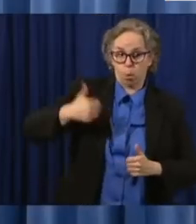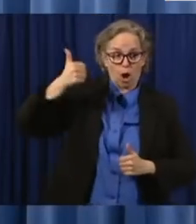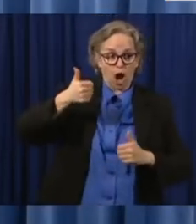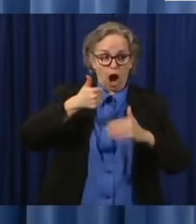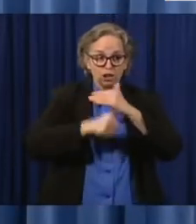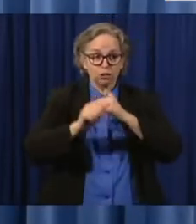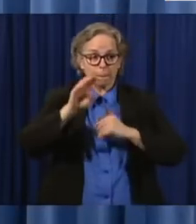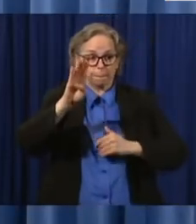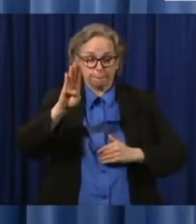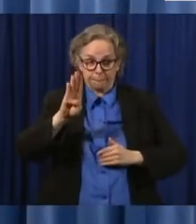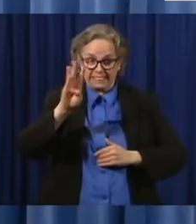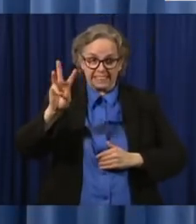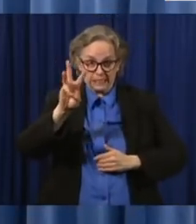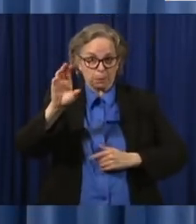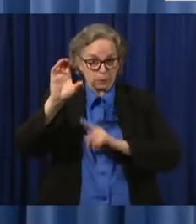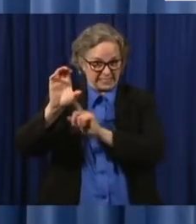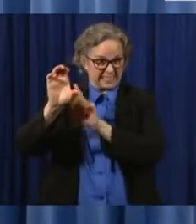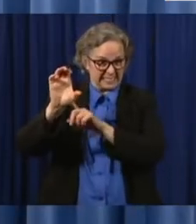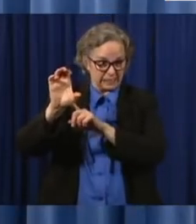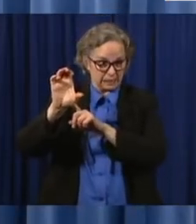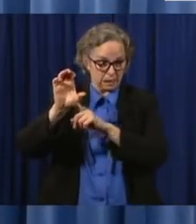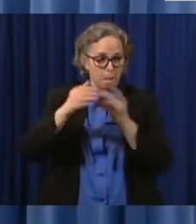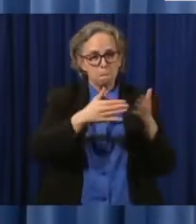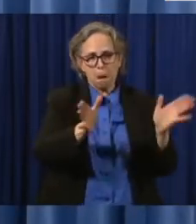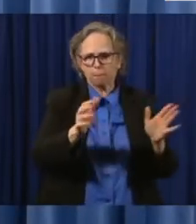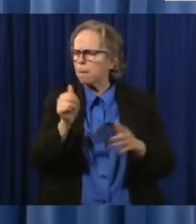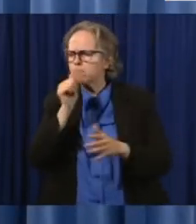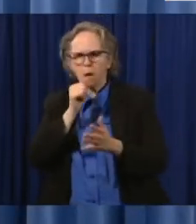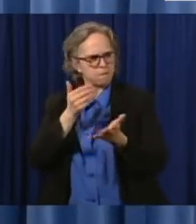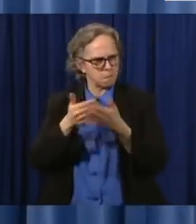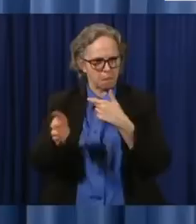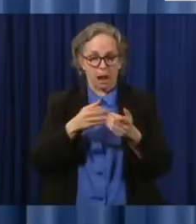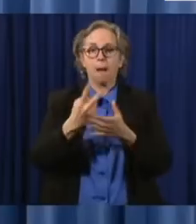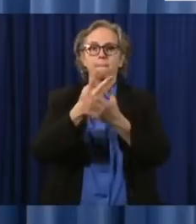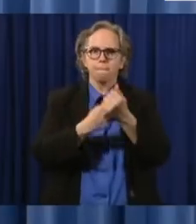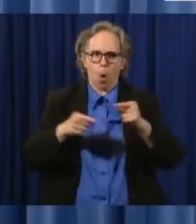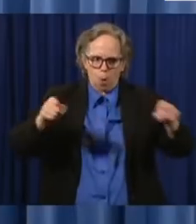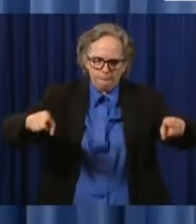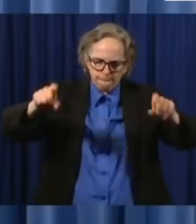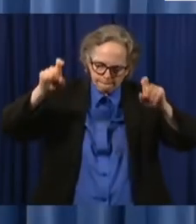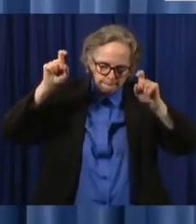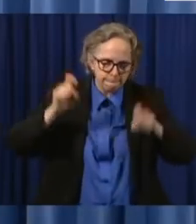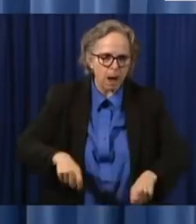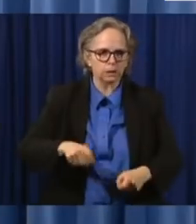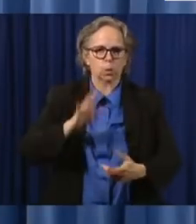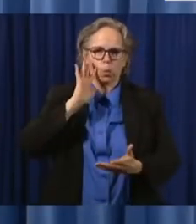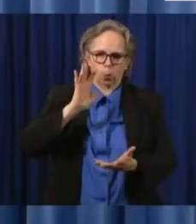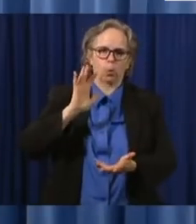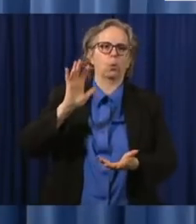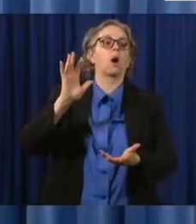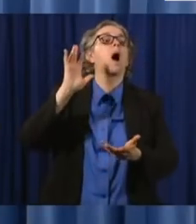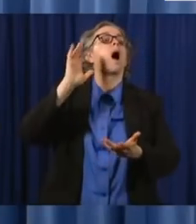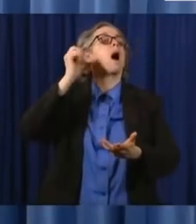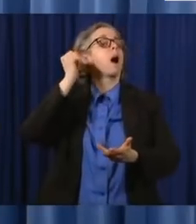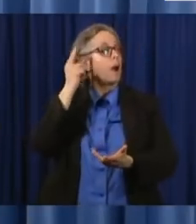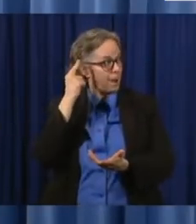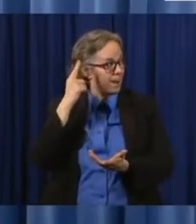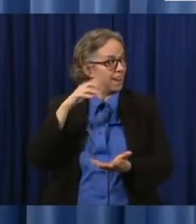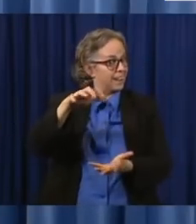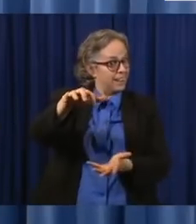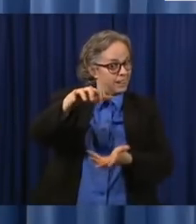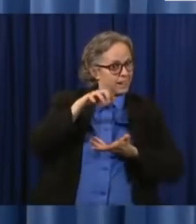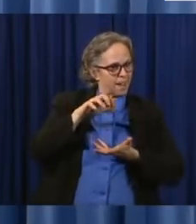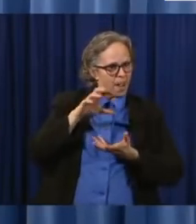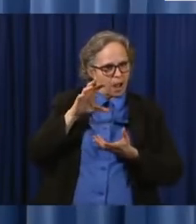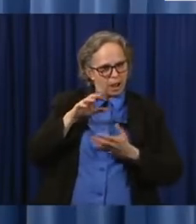private employers that participate in the state insurance fund, will receive a package from BWC containing at least 50 face coverings.